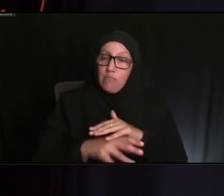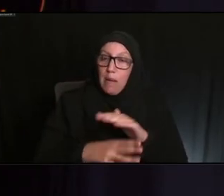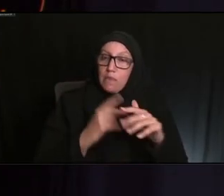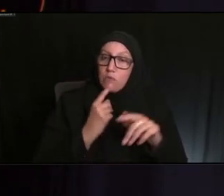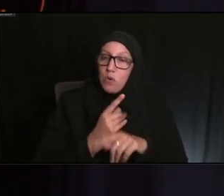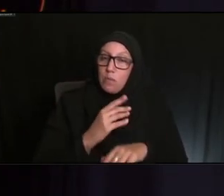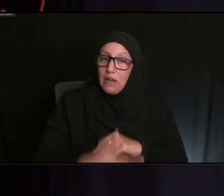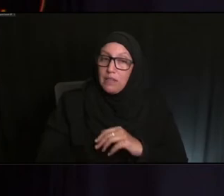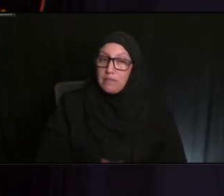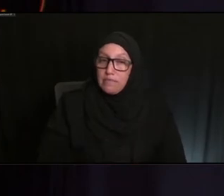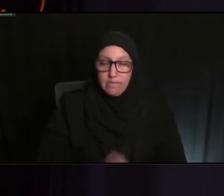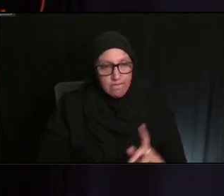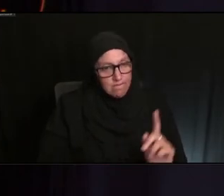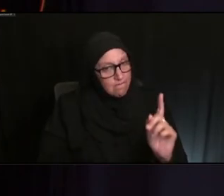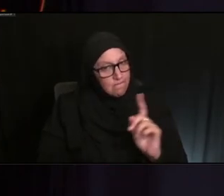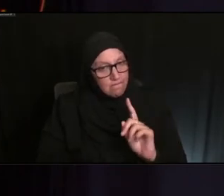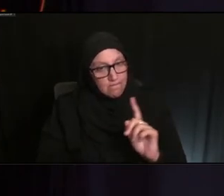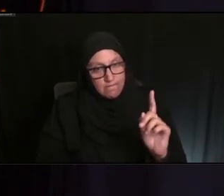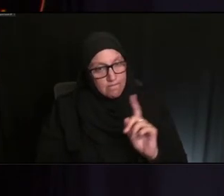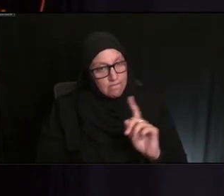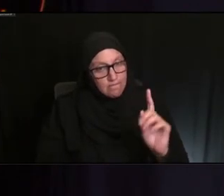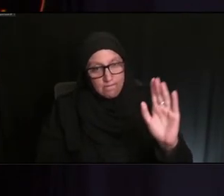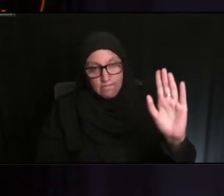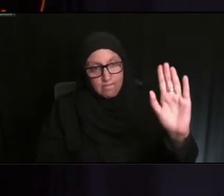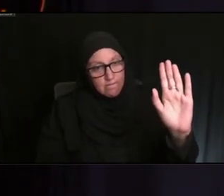And the alim looked at him and he said, Boro Gamshu.